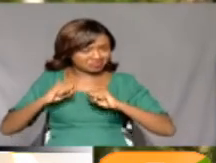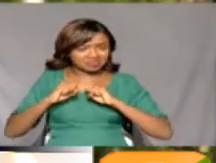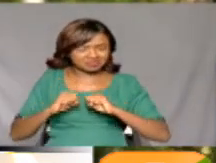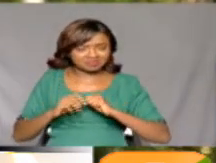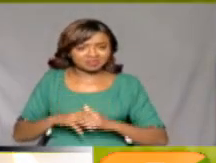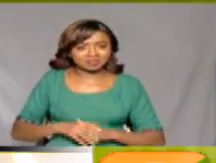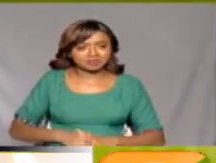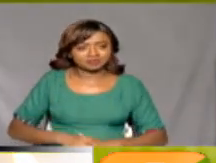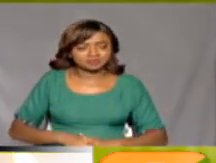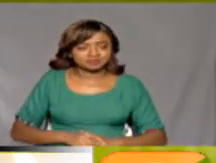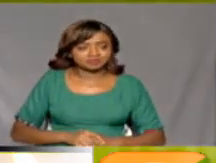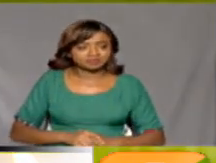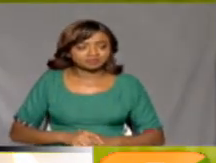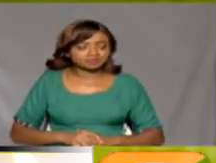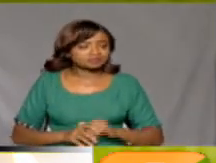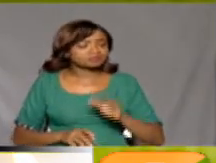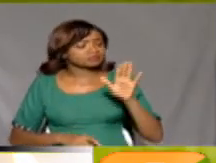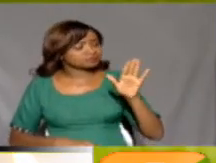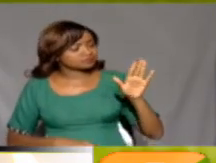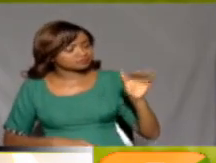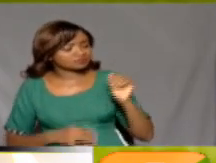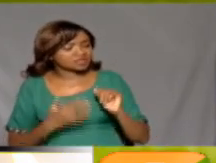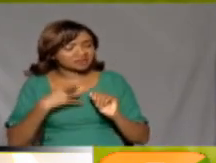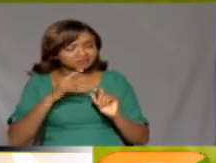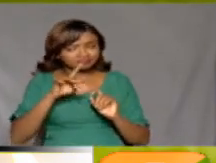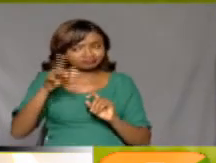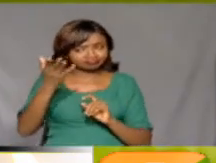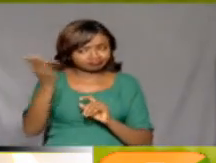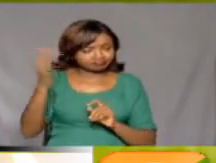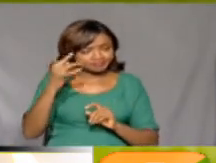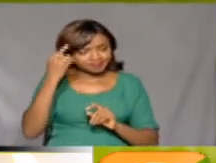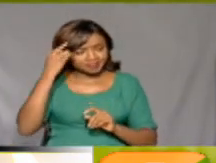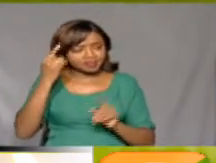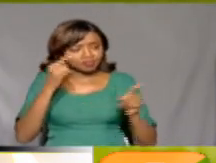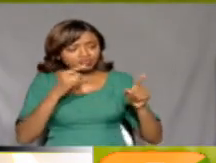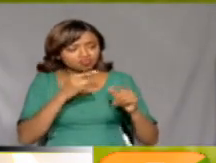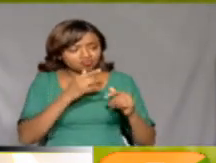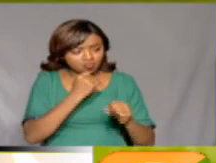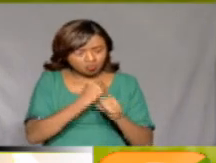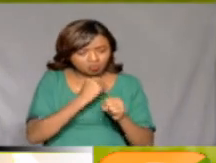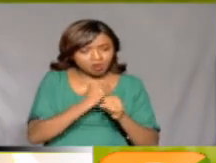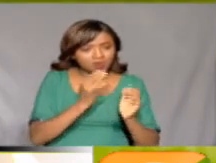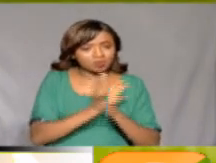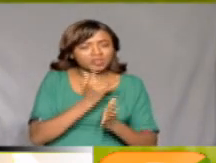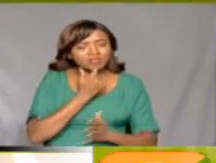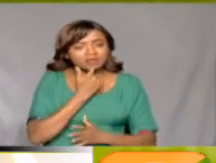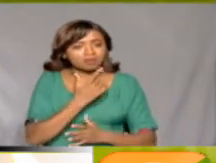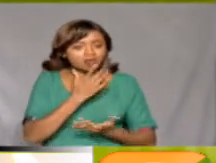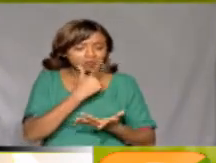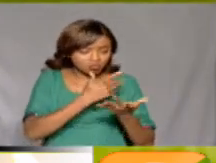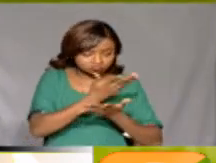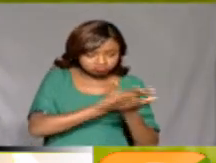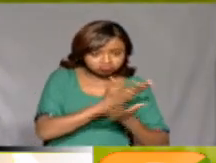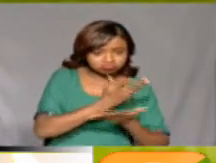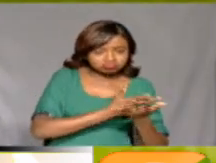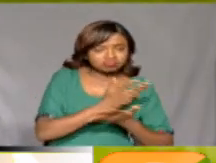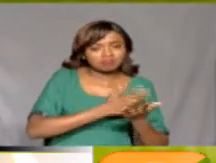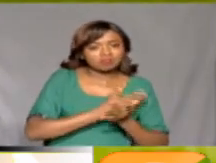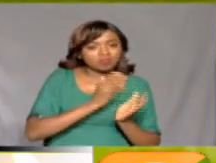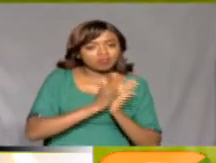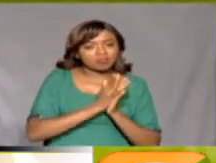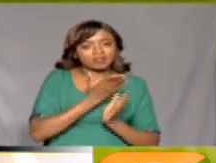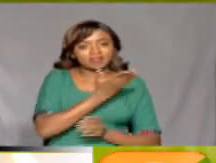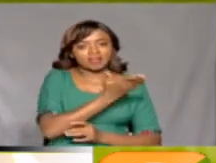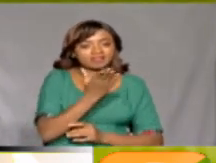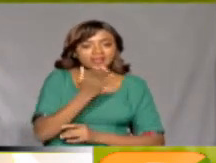part of that crowd. There have been questions about the people who worked for Moi, who interacted with him on the political front and even in government, you included,